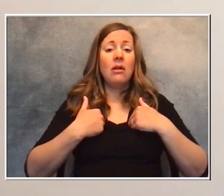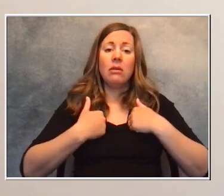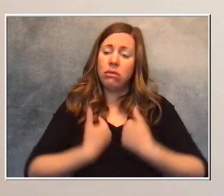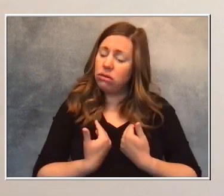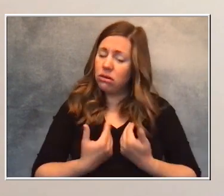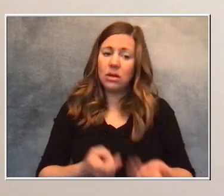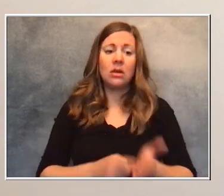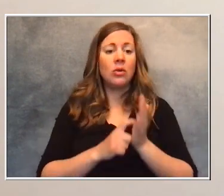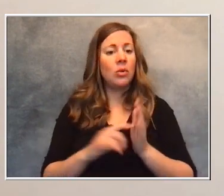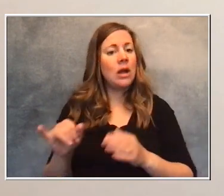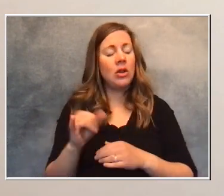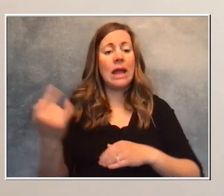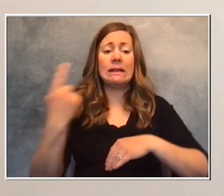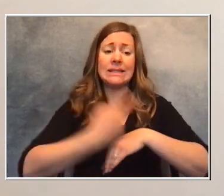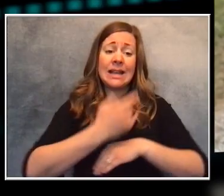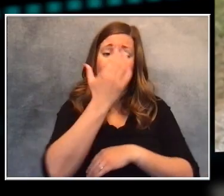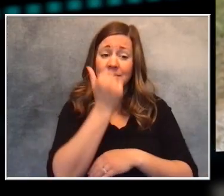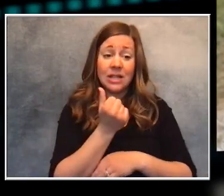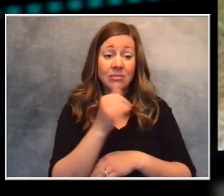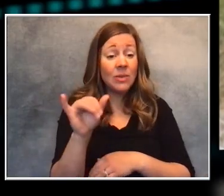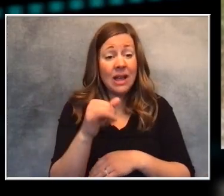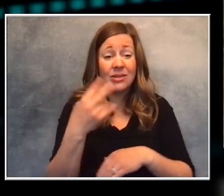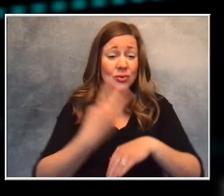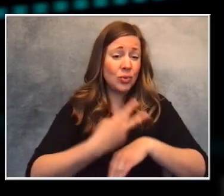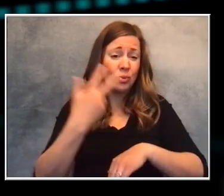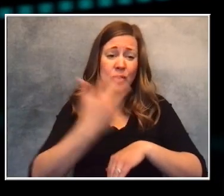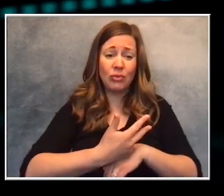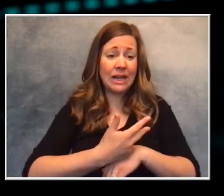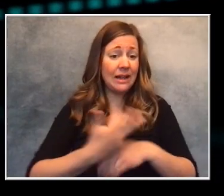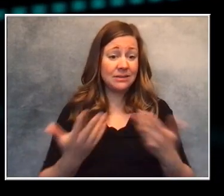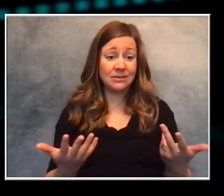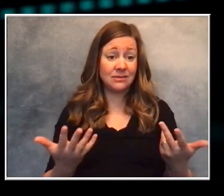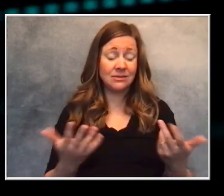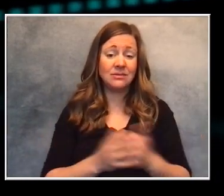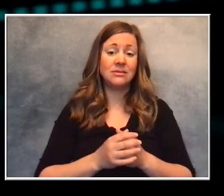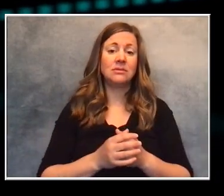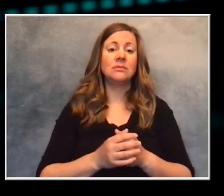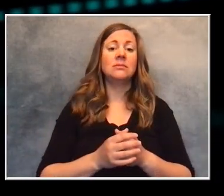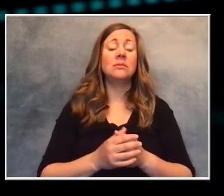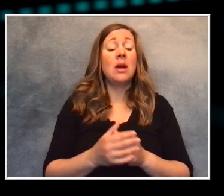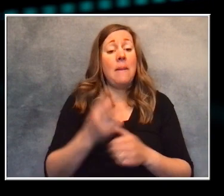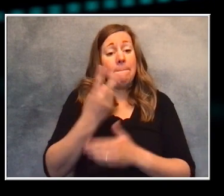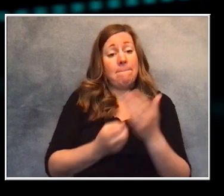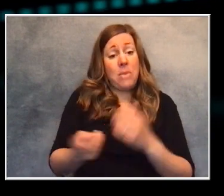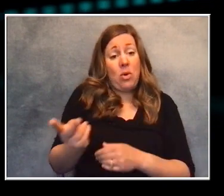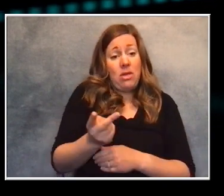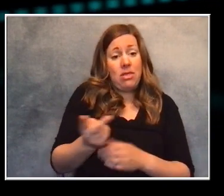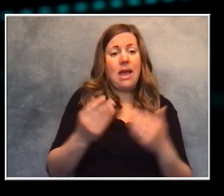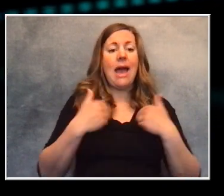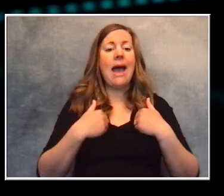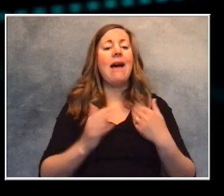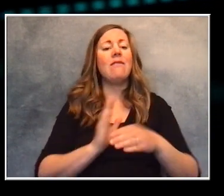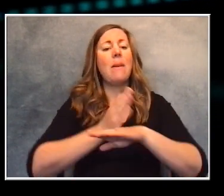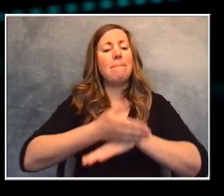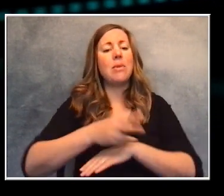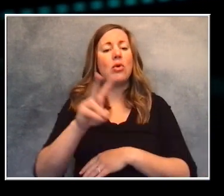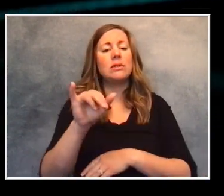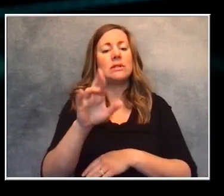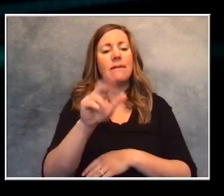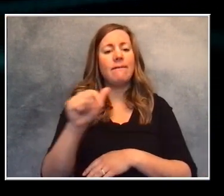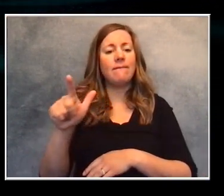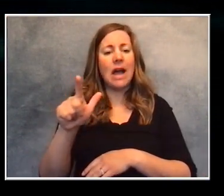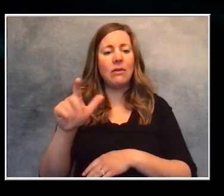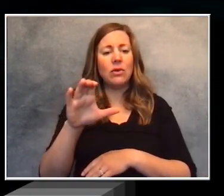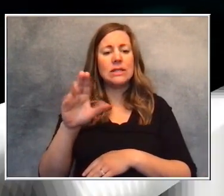I usually will sleep 2 or 3 days. And both Terry and Michaela have been diagnosed with a post-viral central nervous system disorder